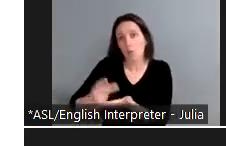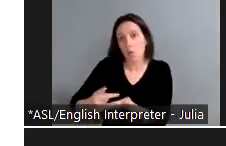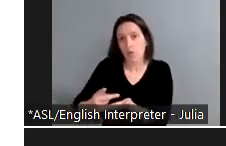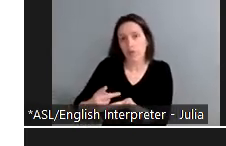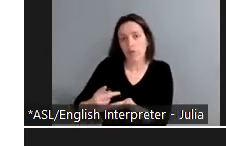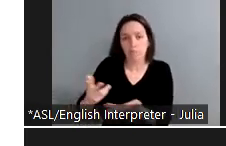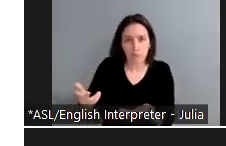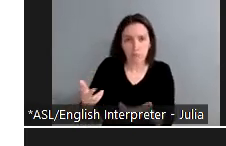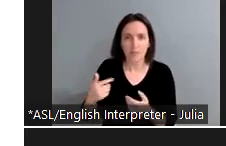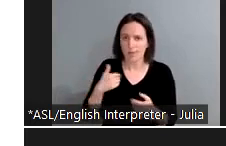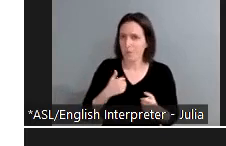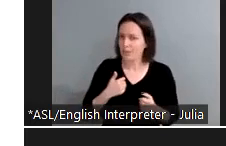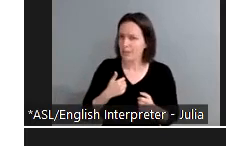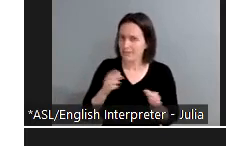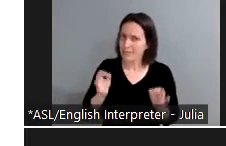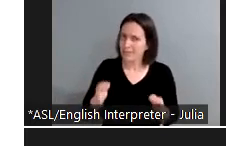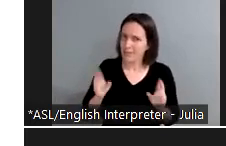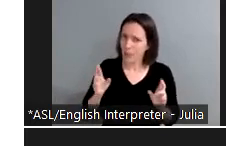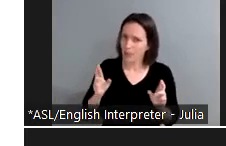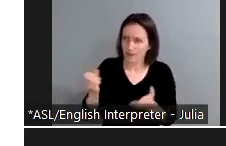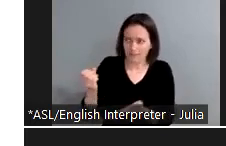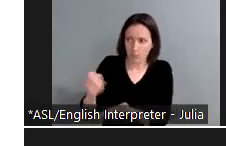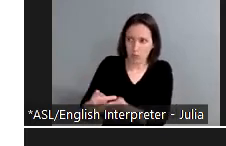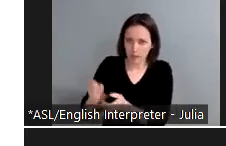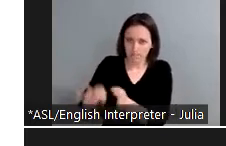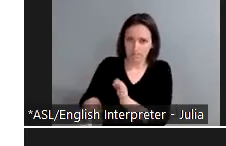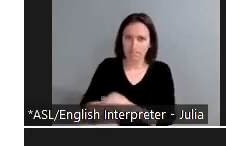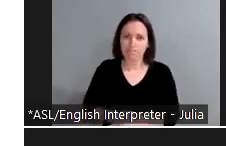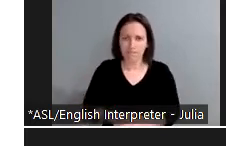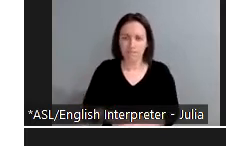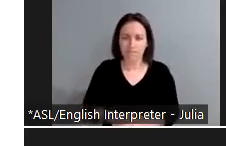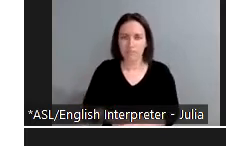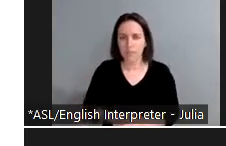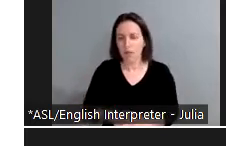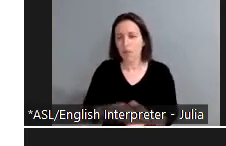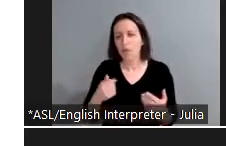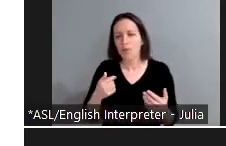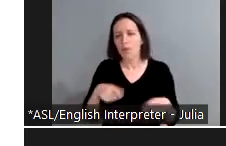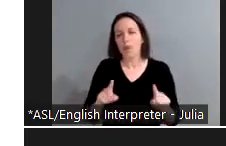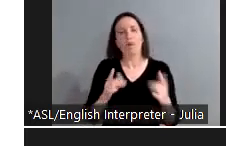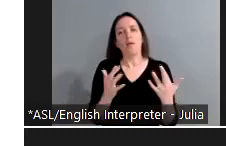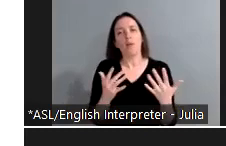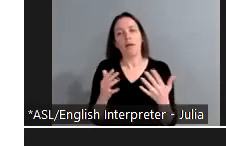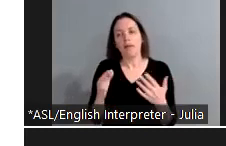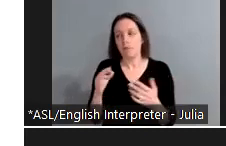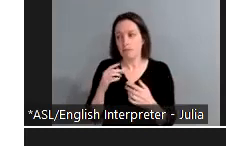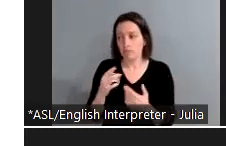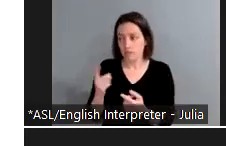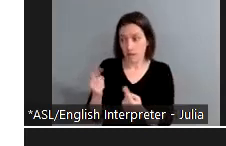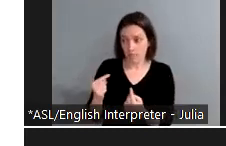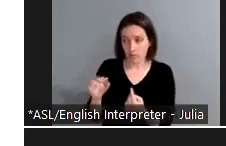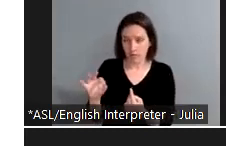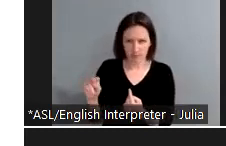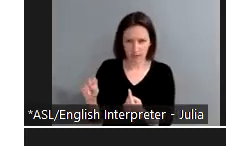We're definitely hoping for just an approval. While we wait for a response from FNS, we